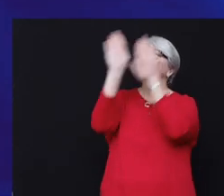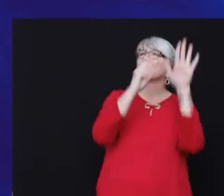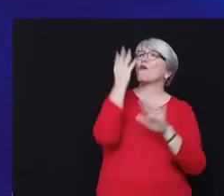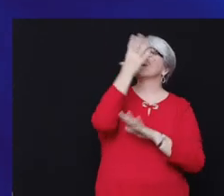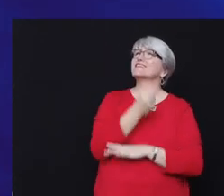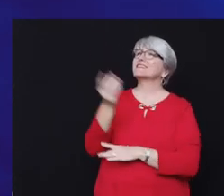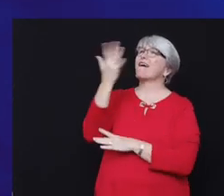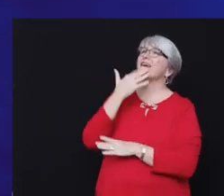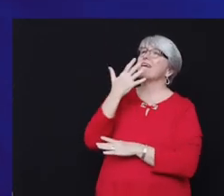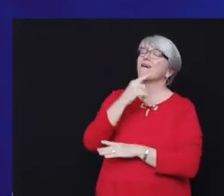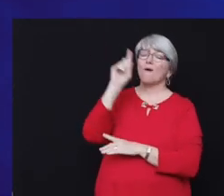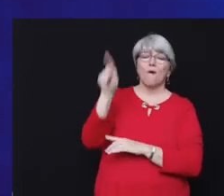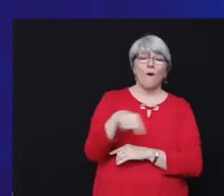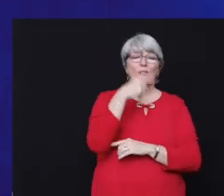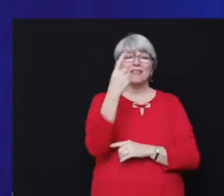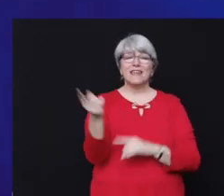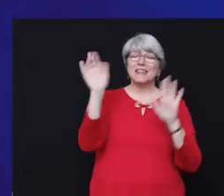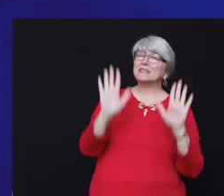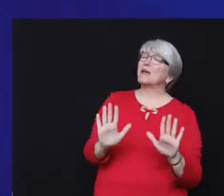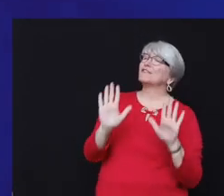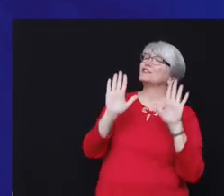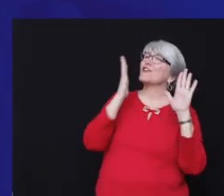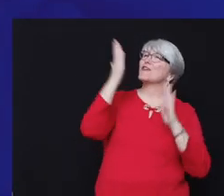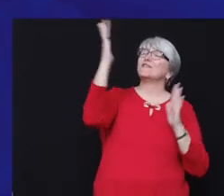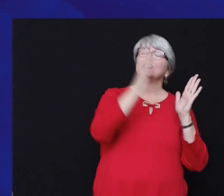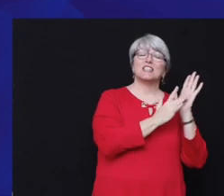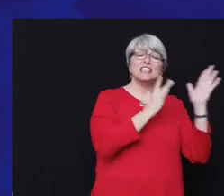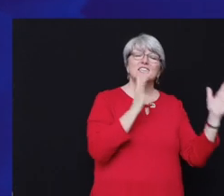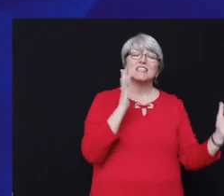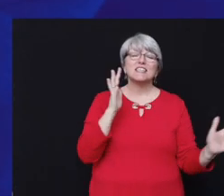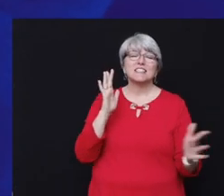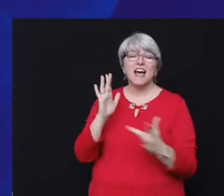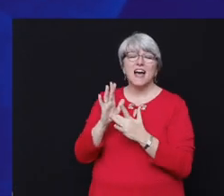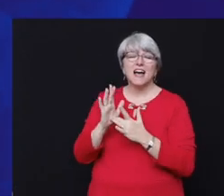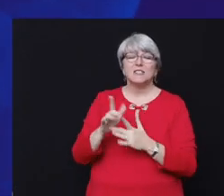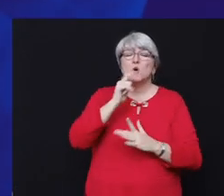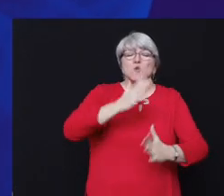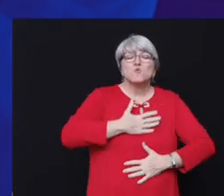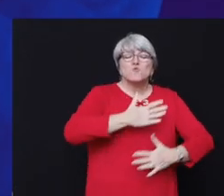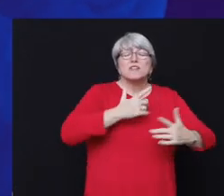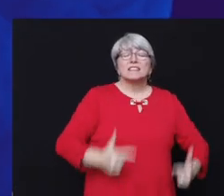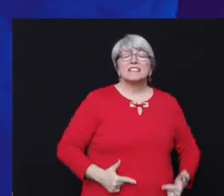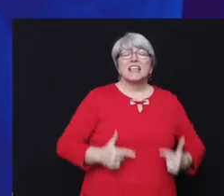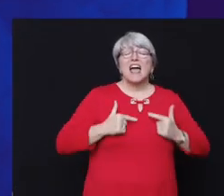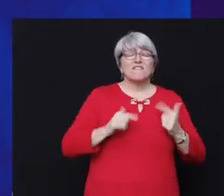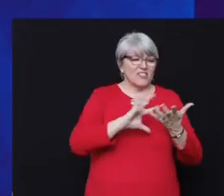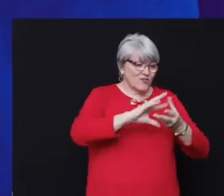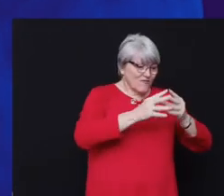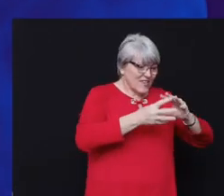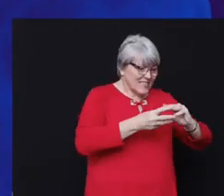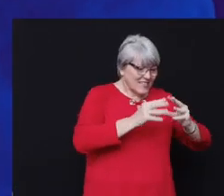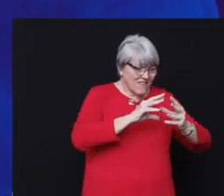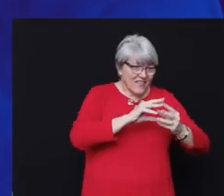into glorious day? Only the splendor of Jesus. Who breathes His life